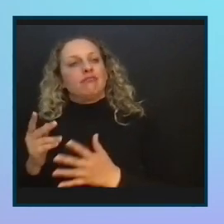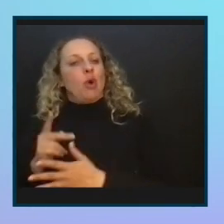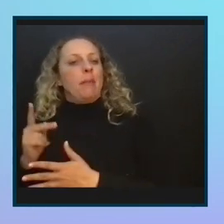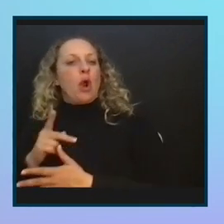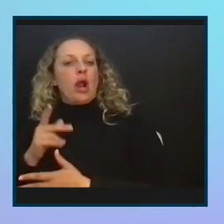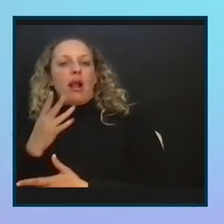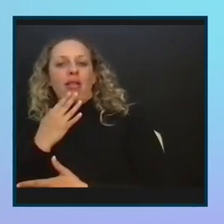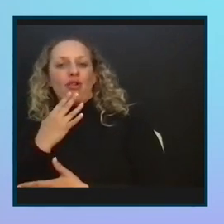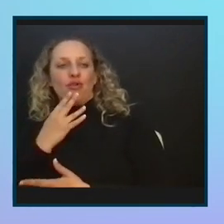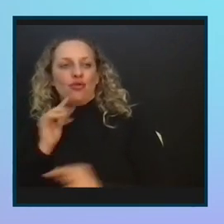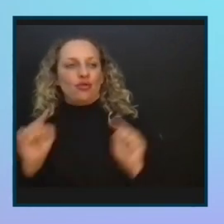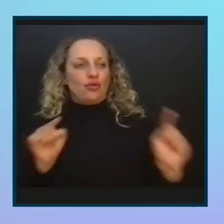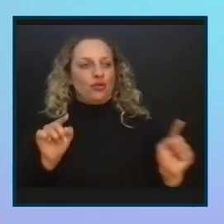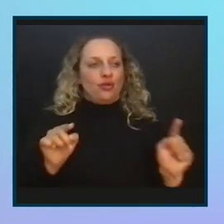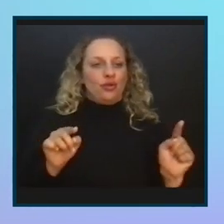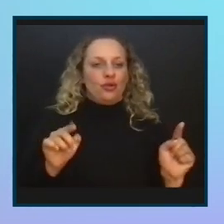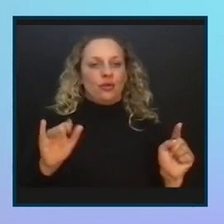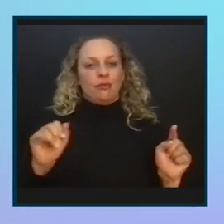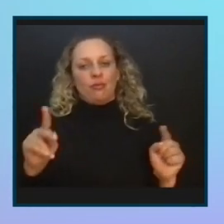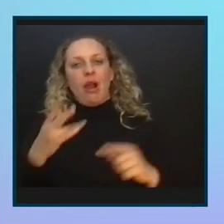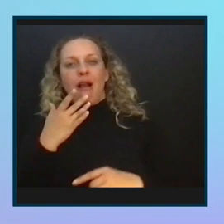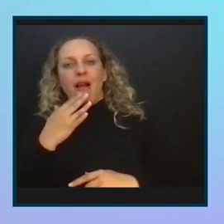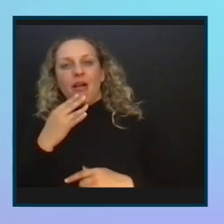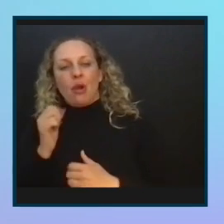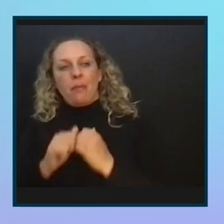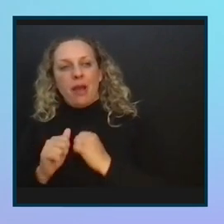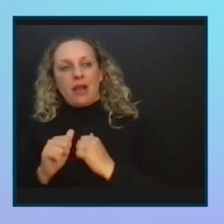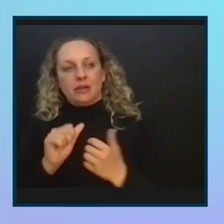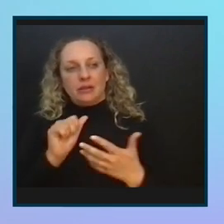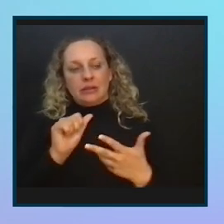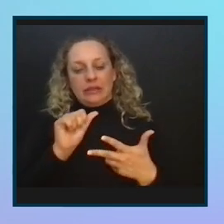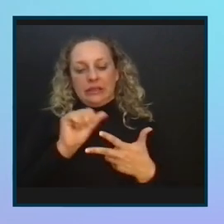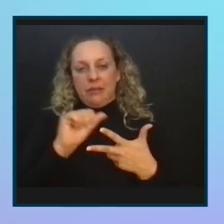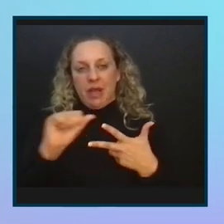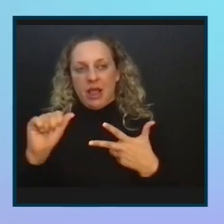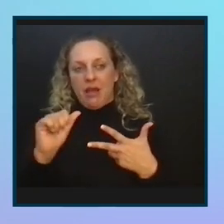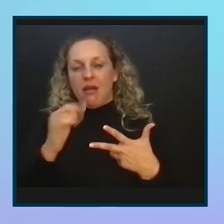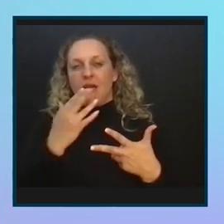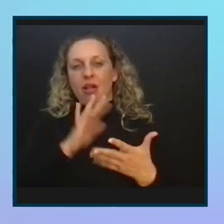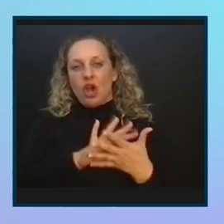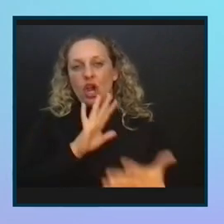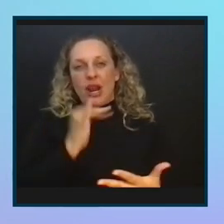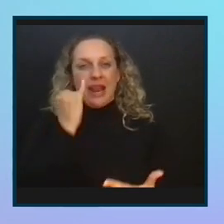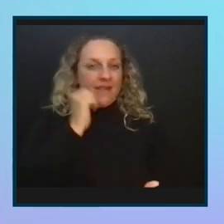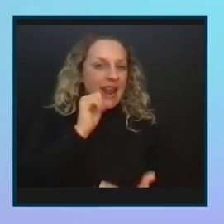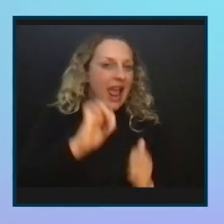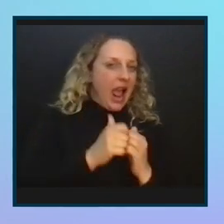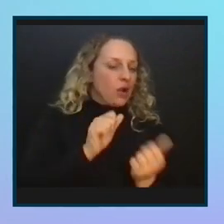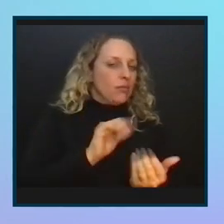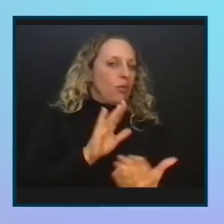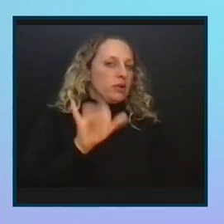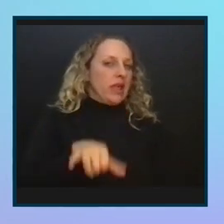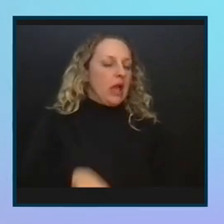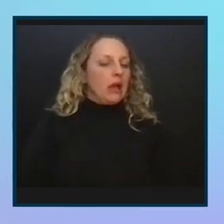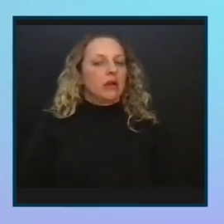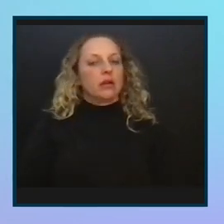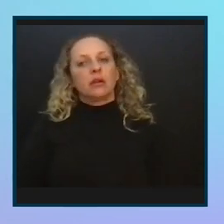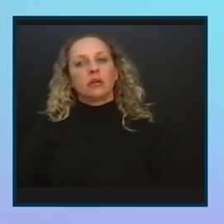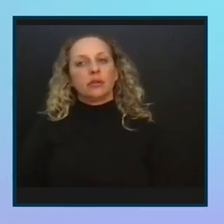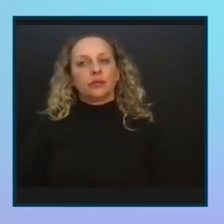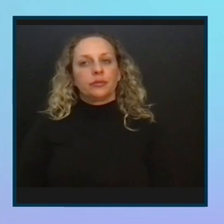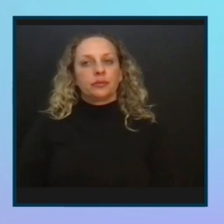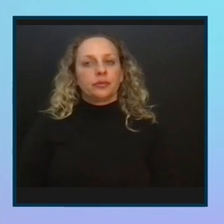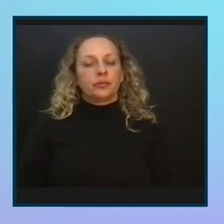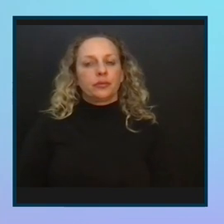colors? And did the brand color initially pass AA color contrast? And if not, how did you approach that?